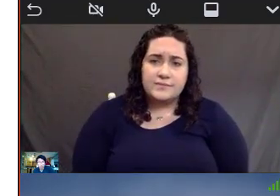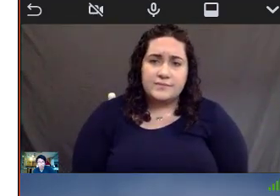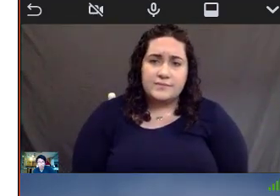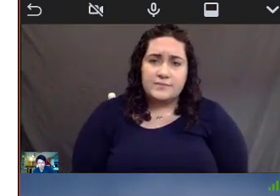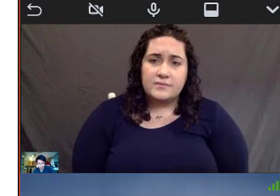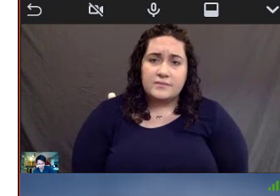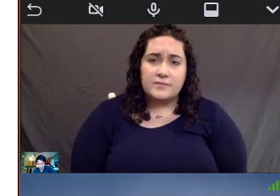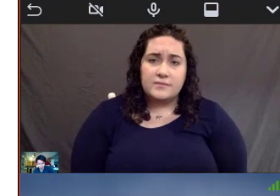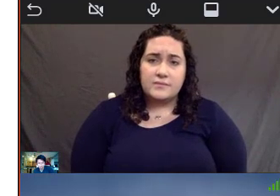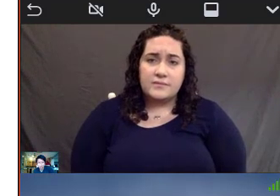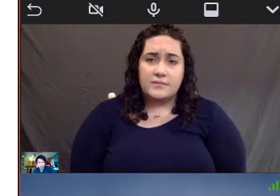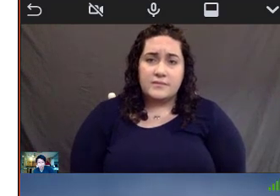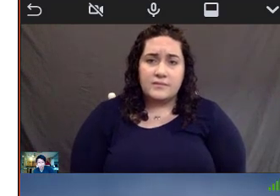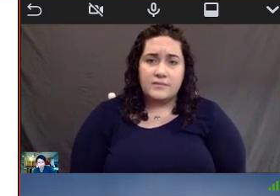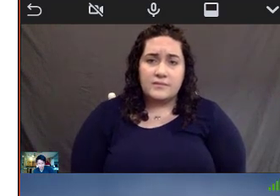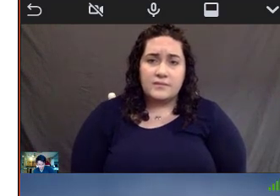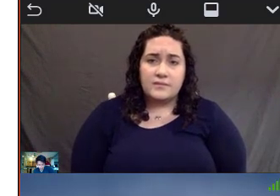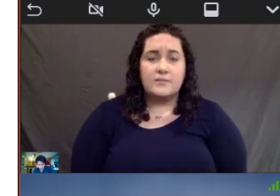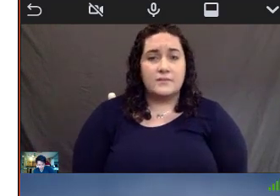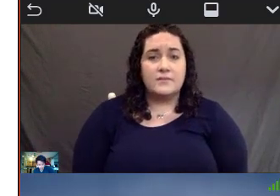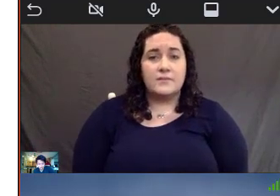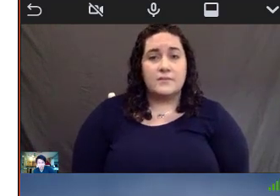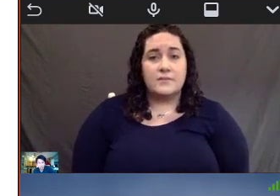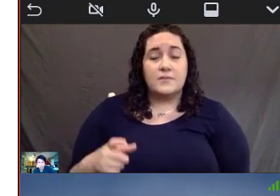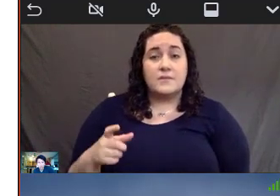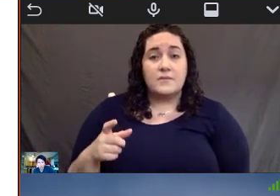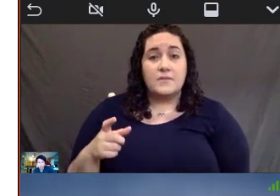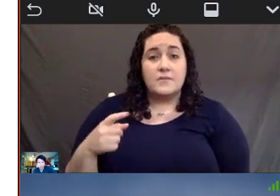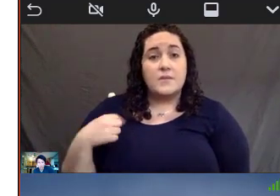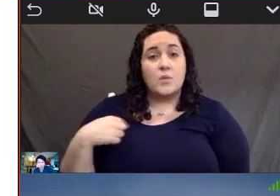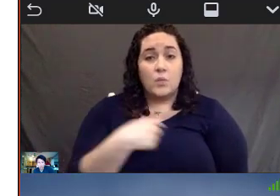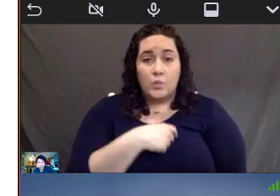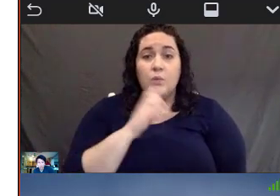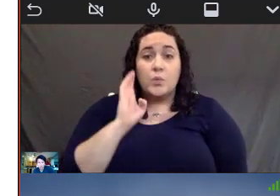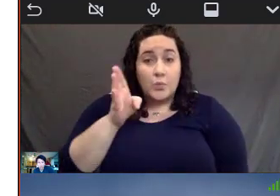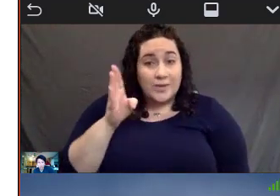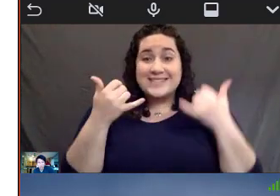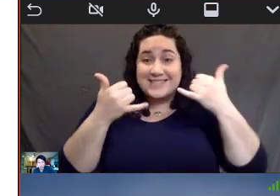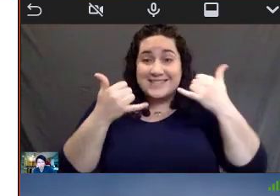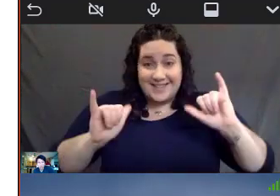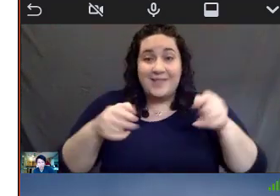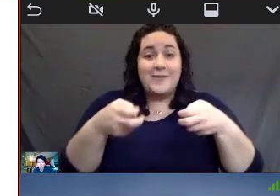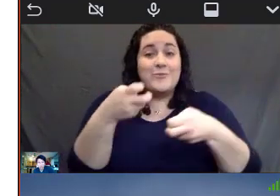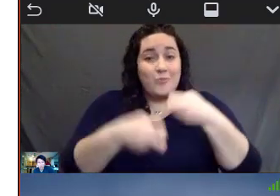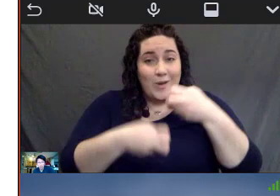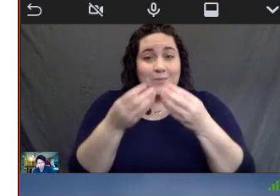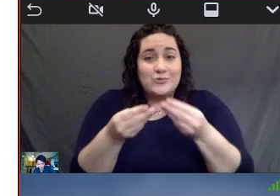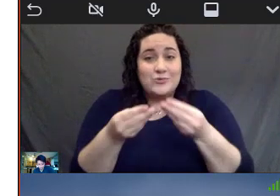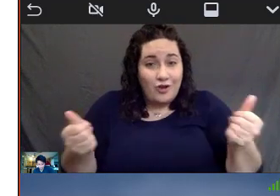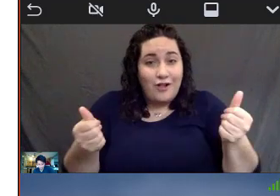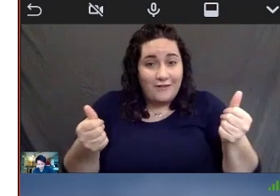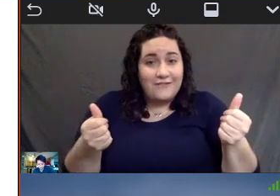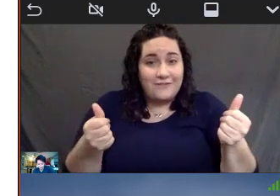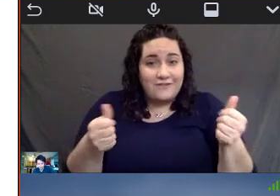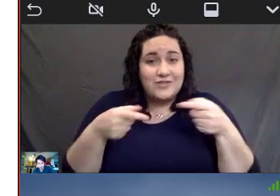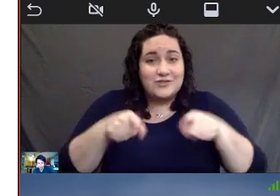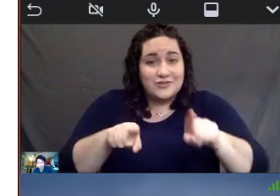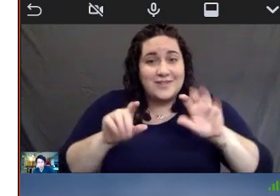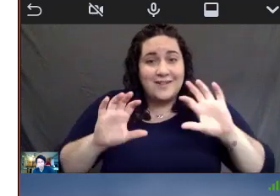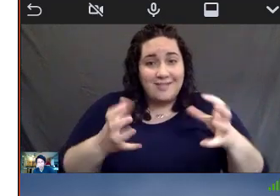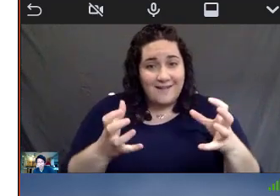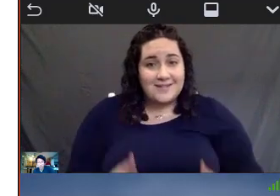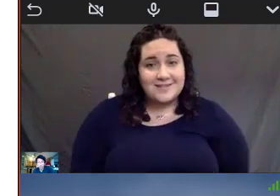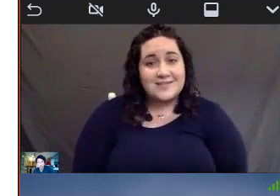going to. We're still going to focus on trying to solve problems in these class times, right? So we can learn how to do the